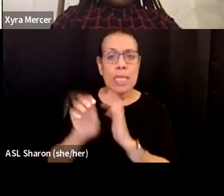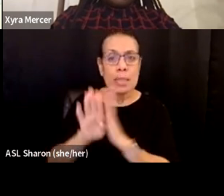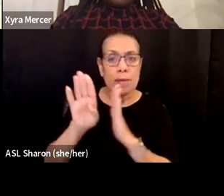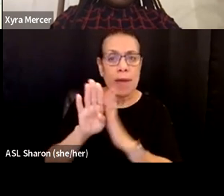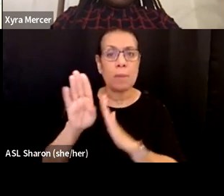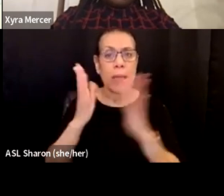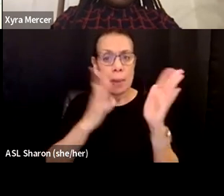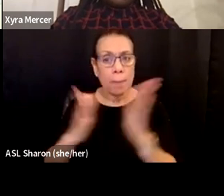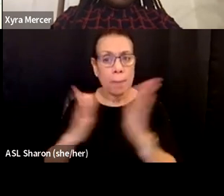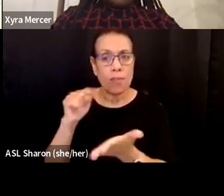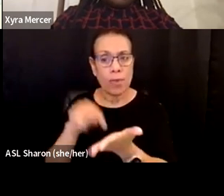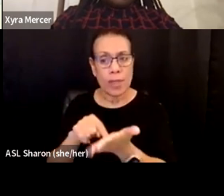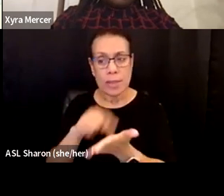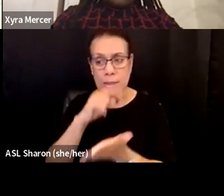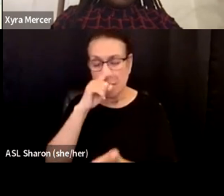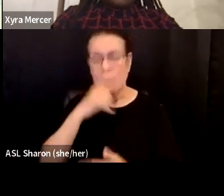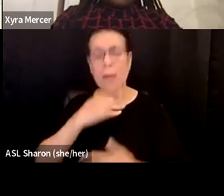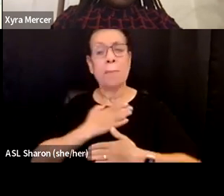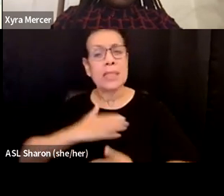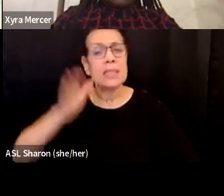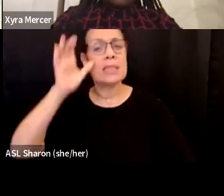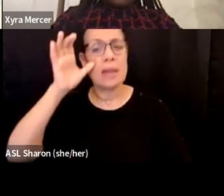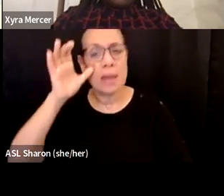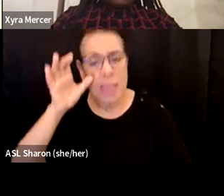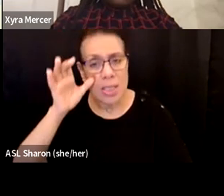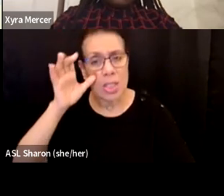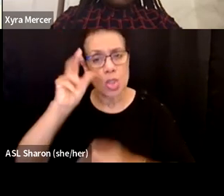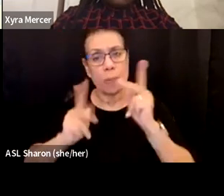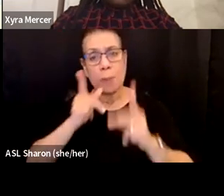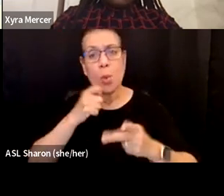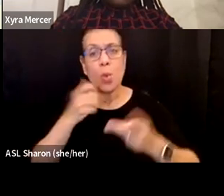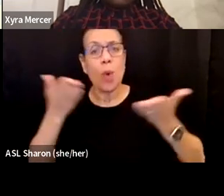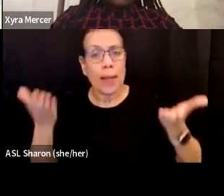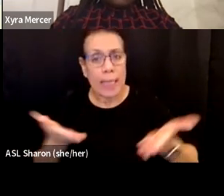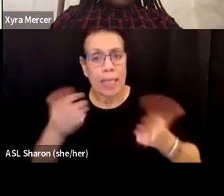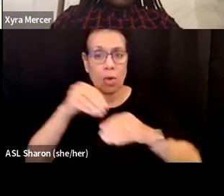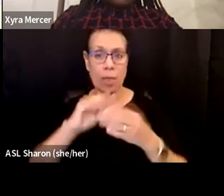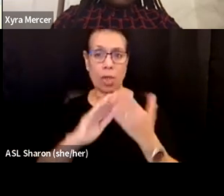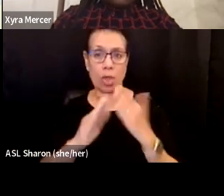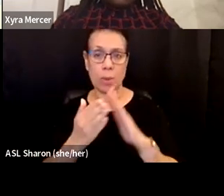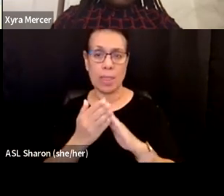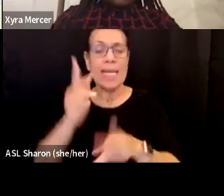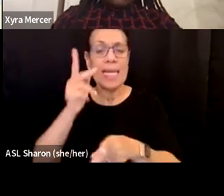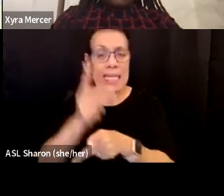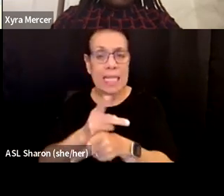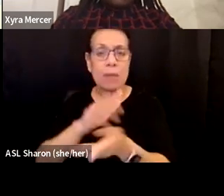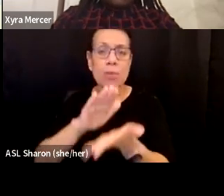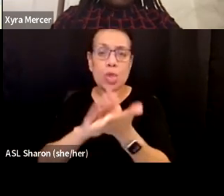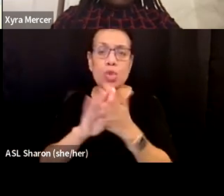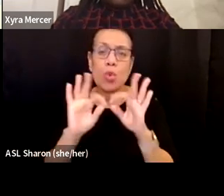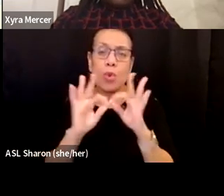plan we're asking that you listen to the people who are actually in this community uh to keep our school family